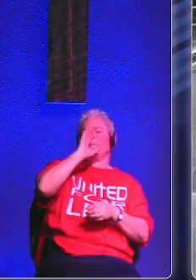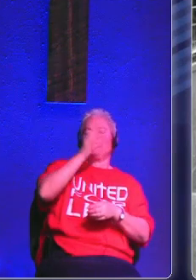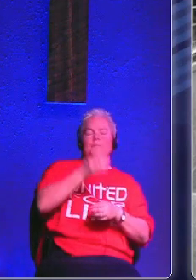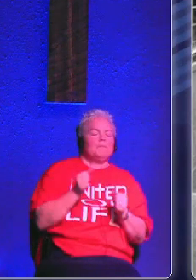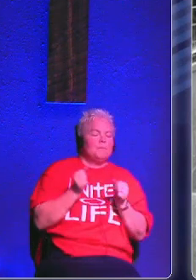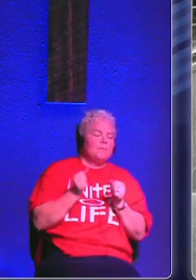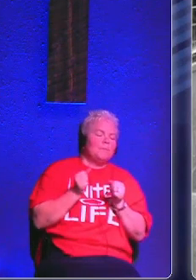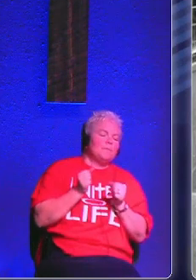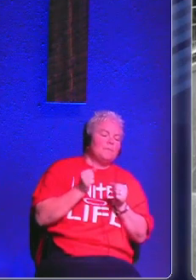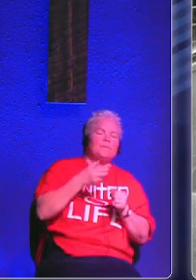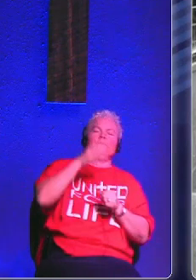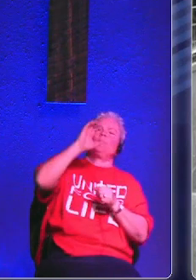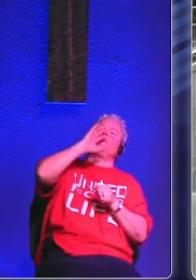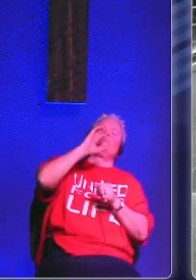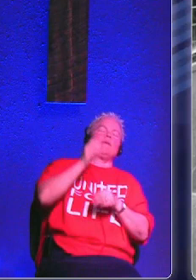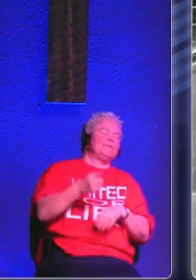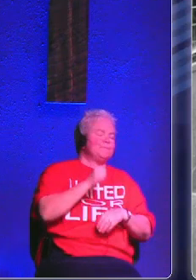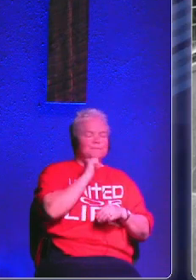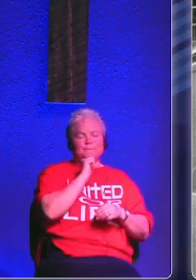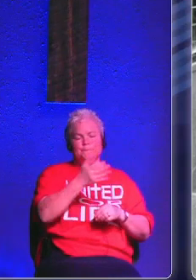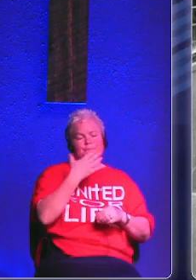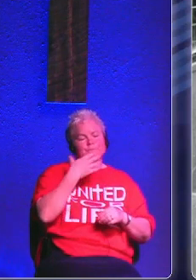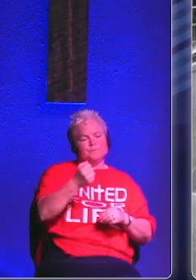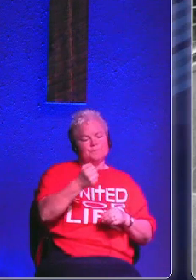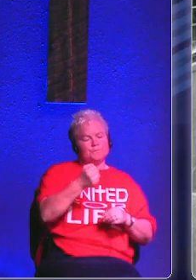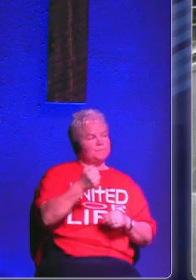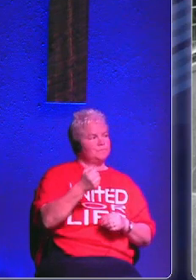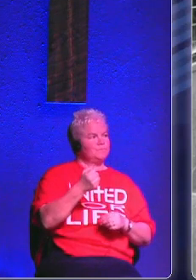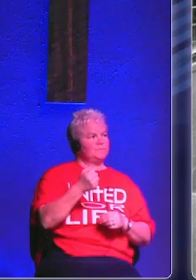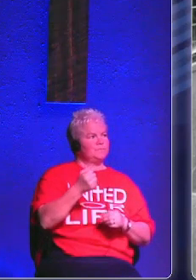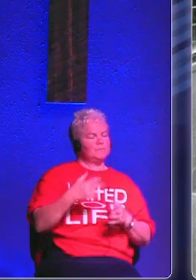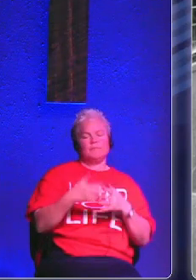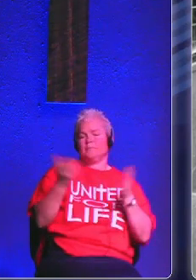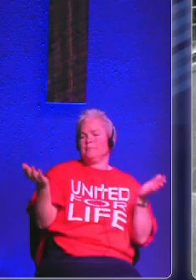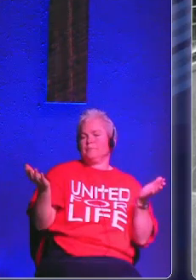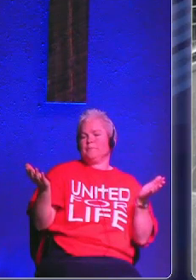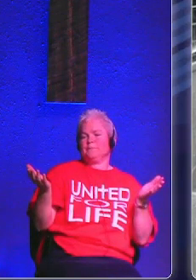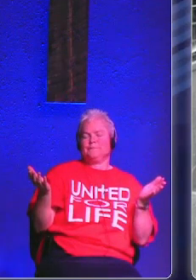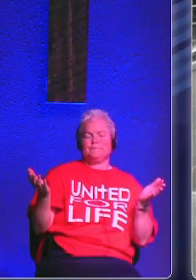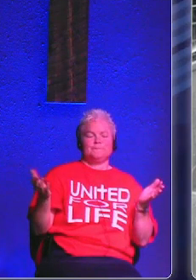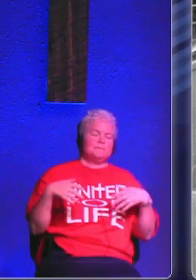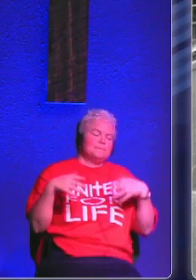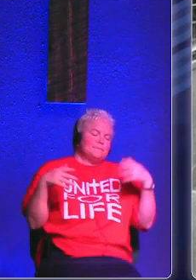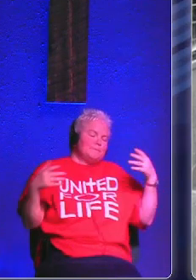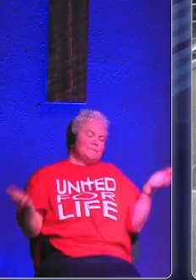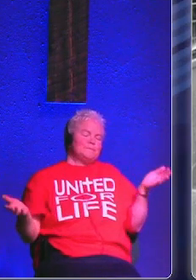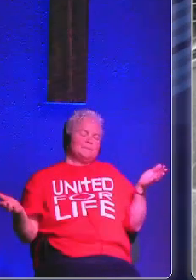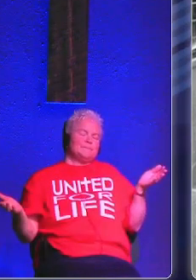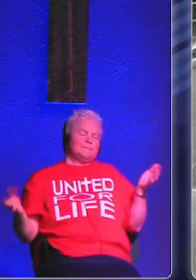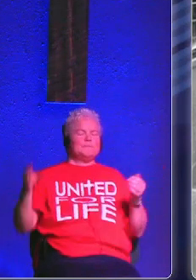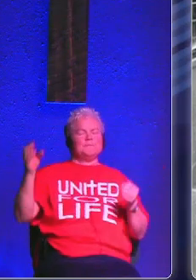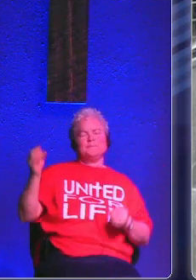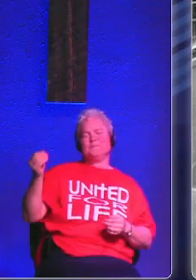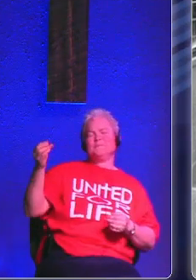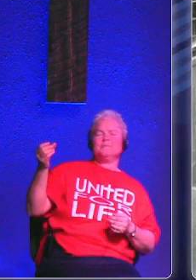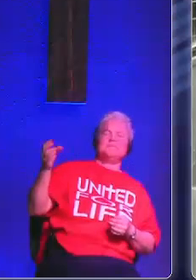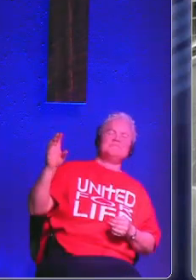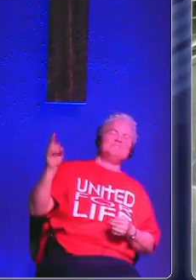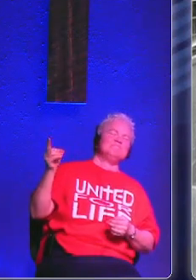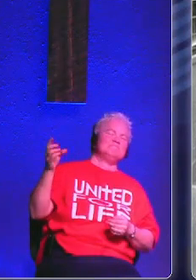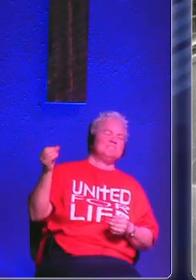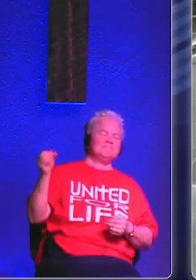drink, not caring about anything, not thinking about anybody else but myself and my